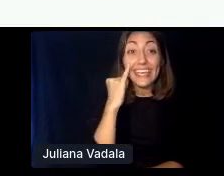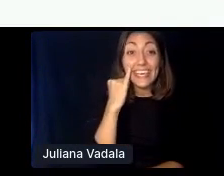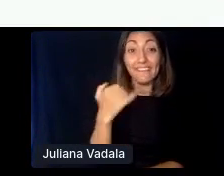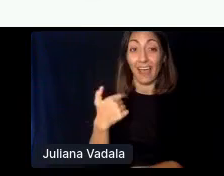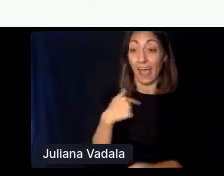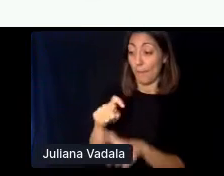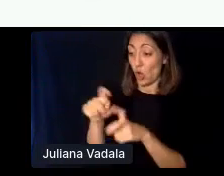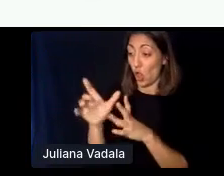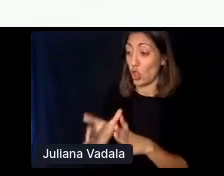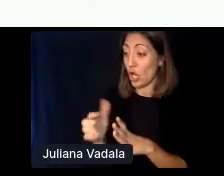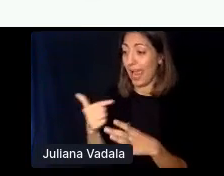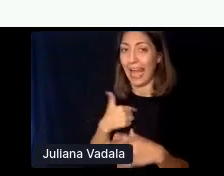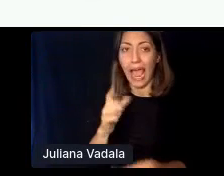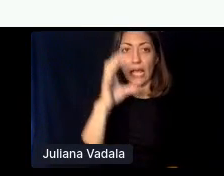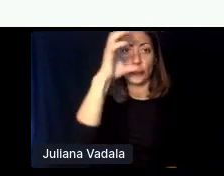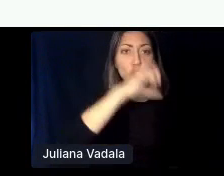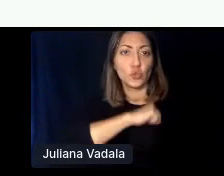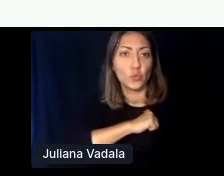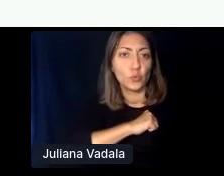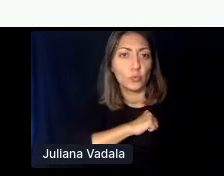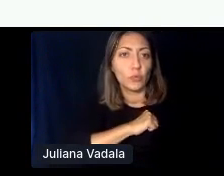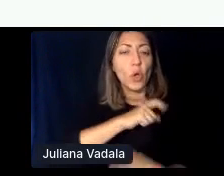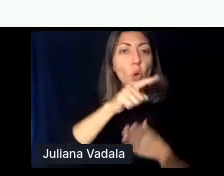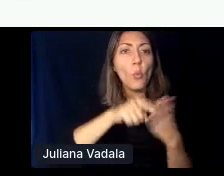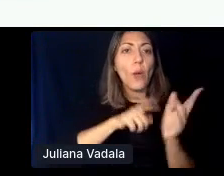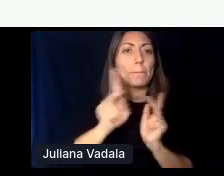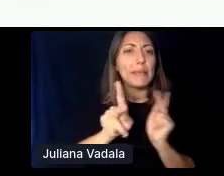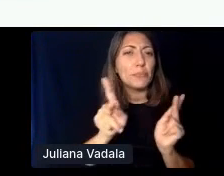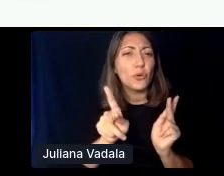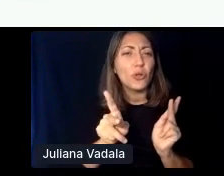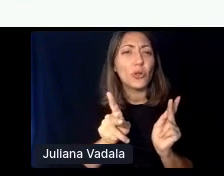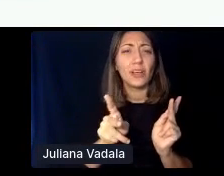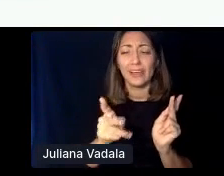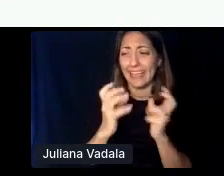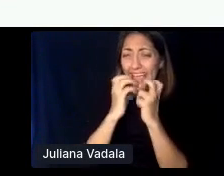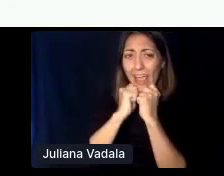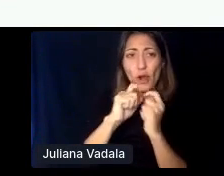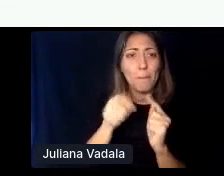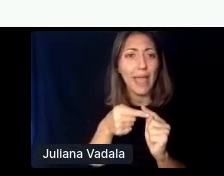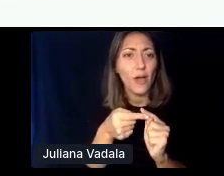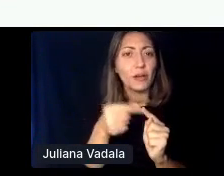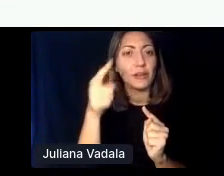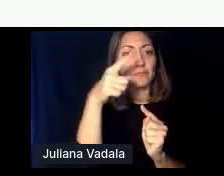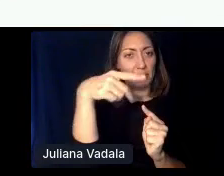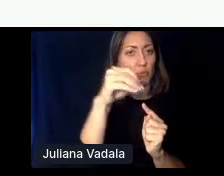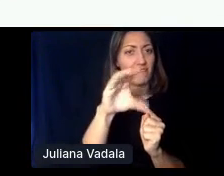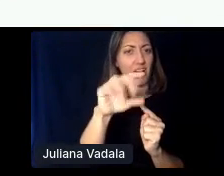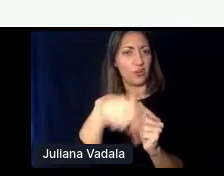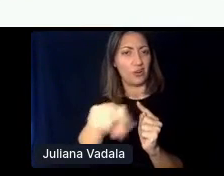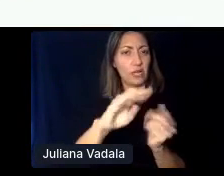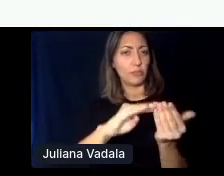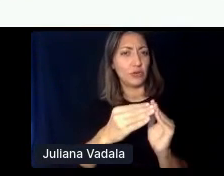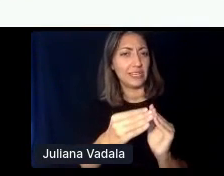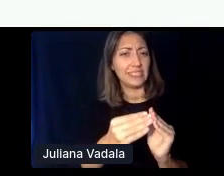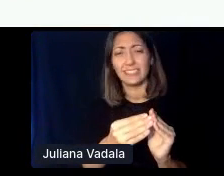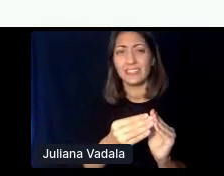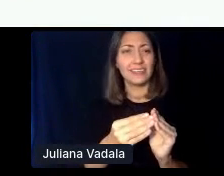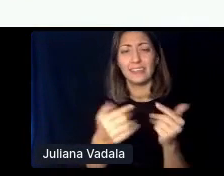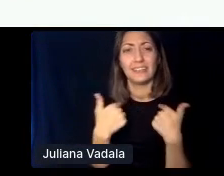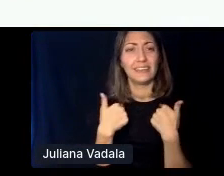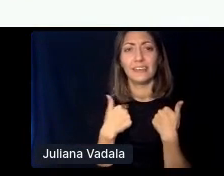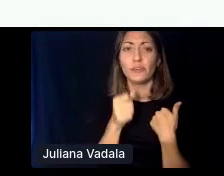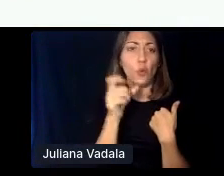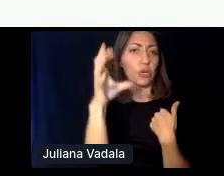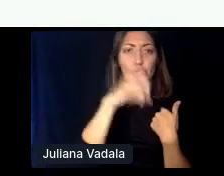about race and what we maybe think people care about hearing based on their race that are problematic and likely to be even more damaging outside of